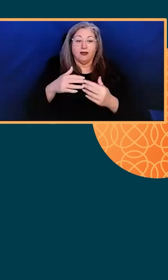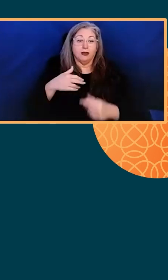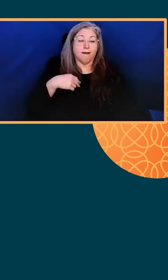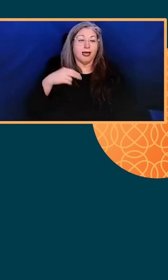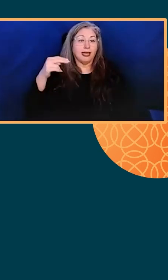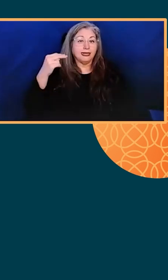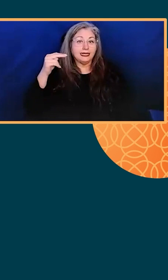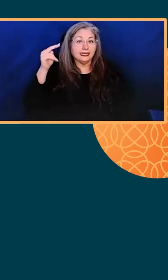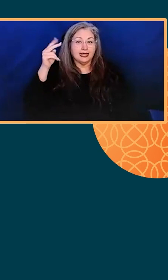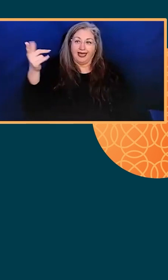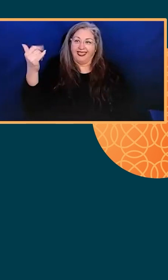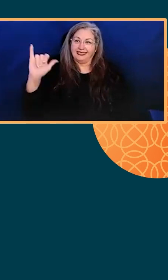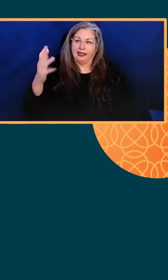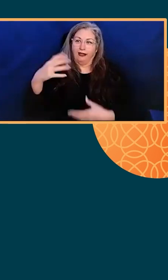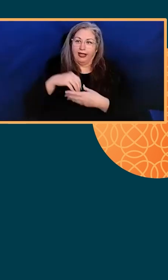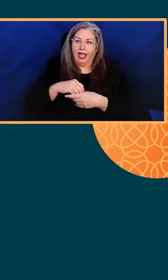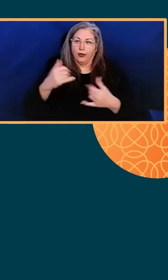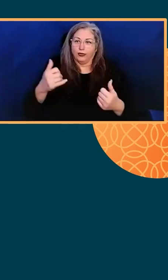nephews still carry today.